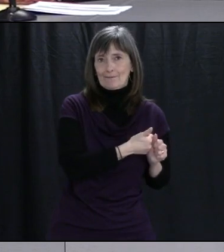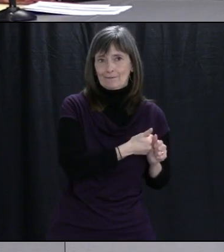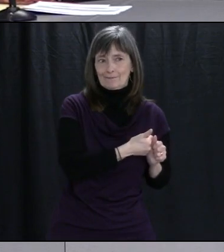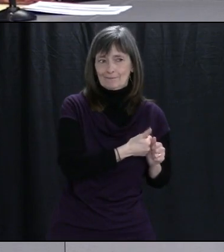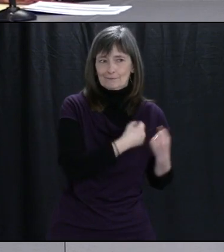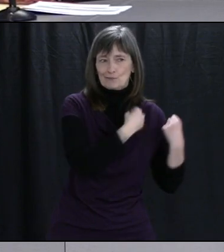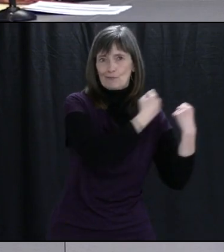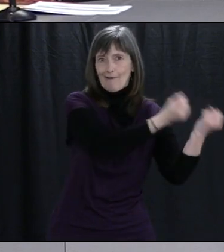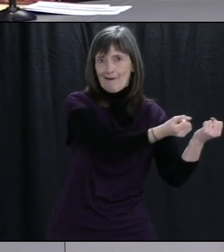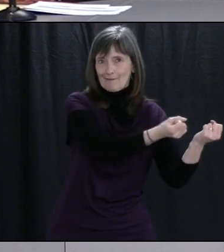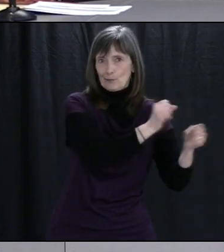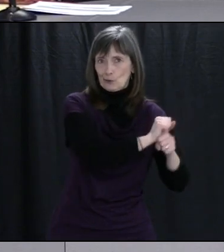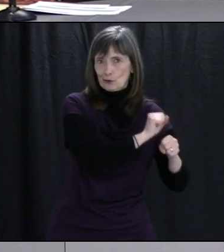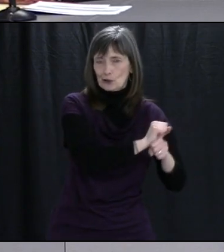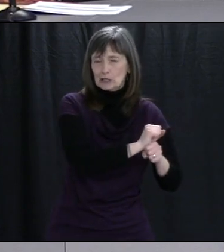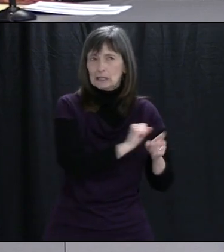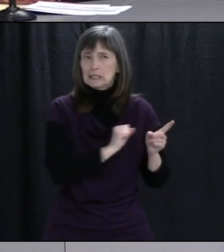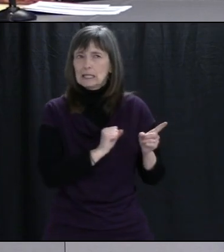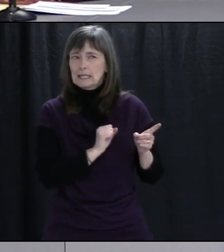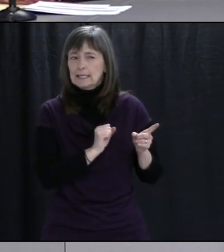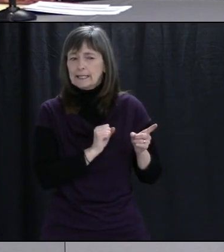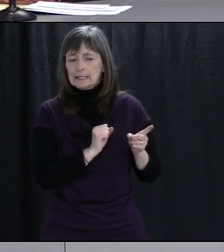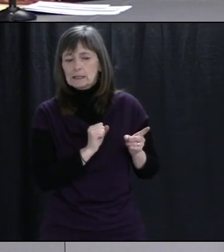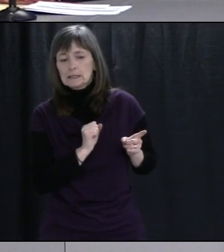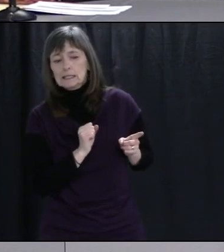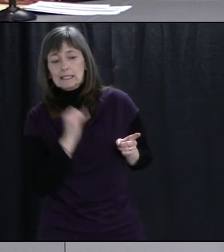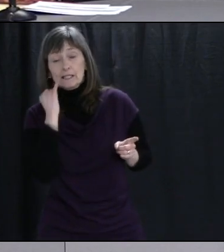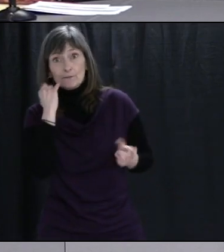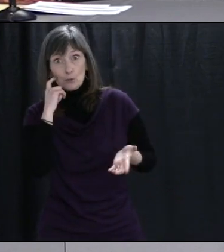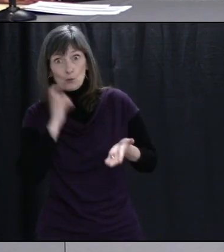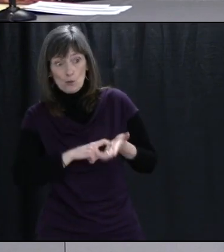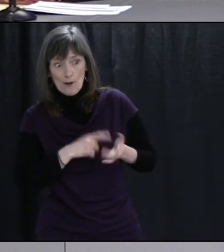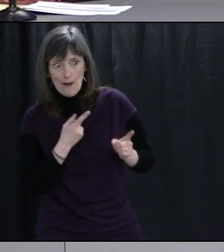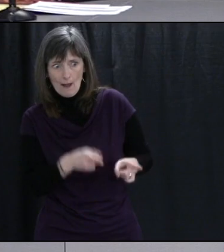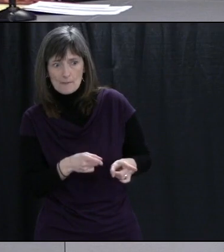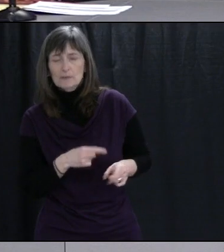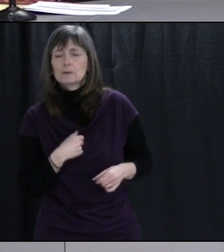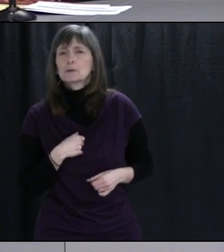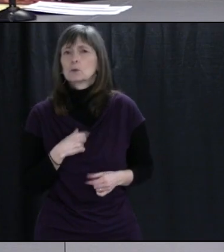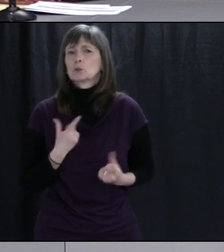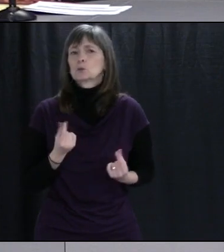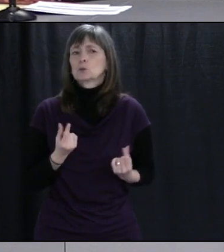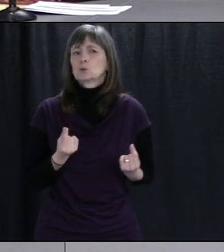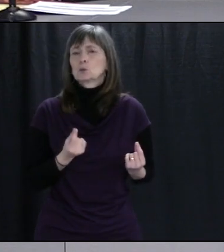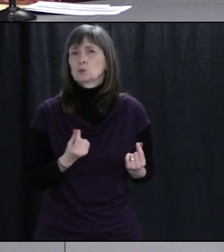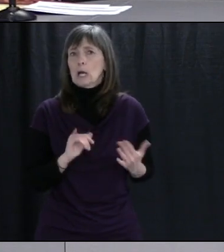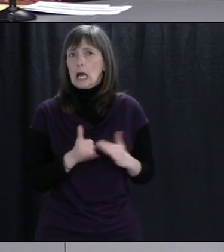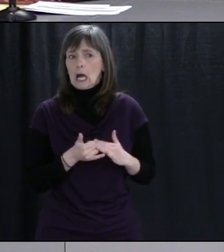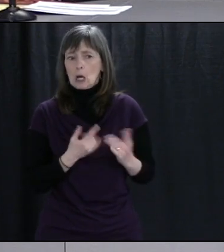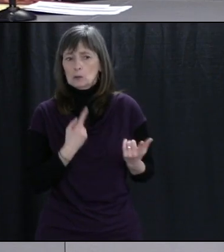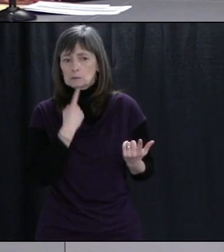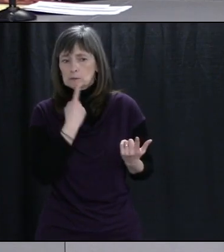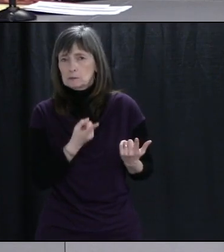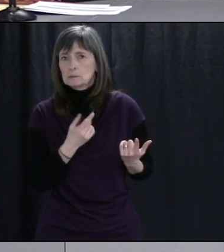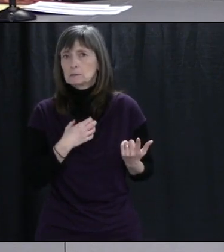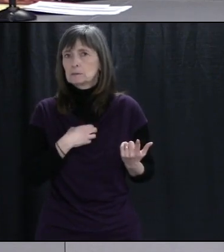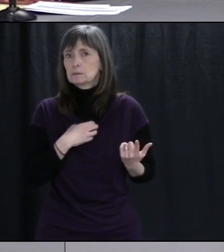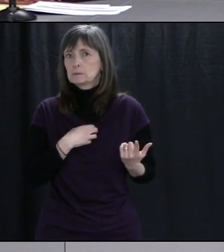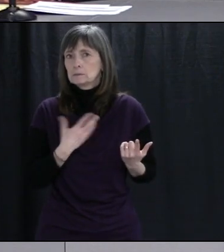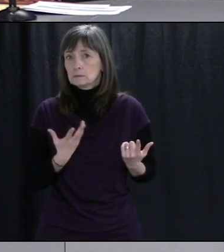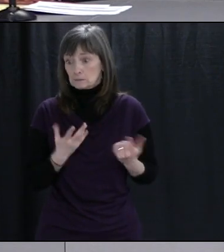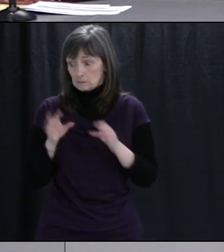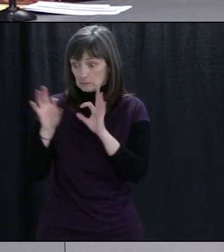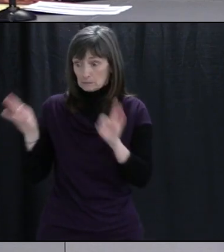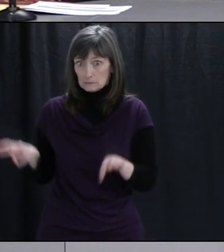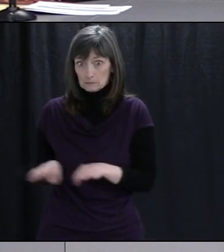not taking instructions to go right onto the site? Absolutely. Or should they go through that that government the online